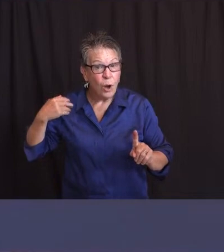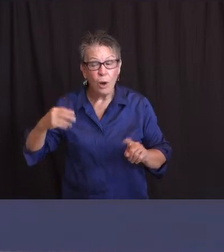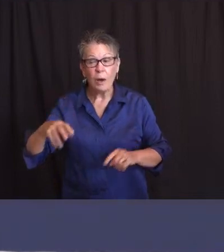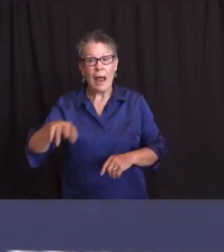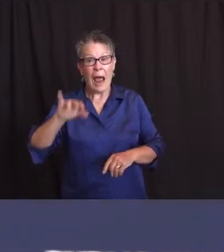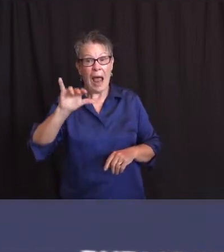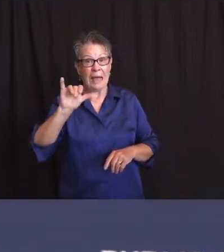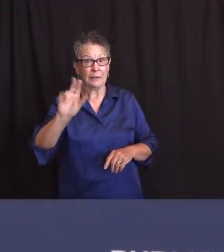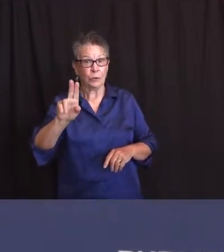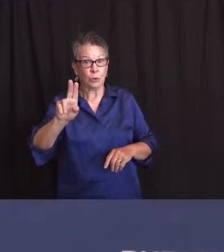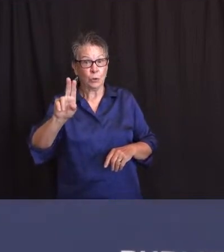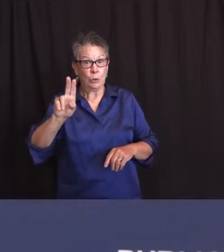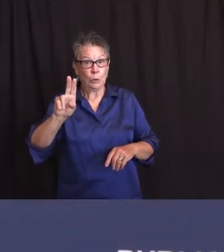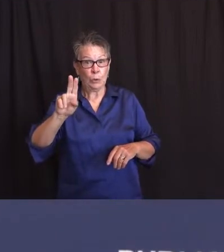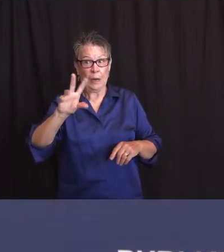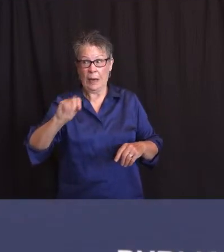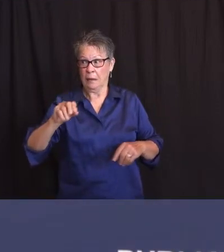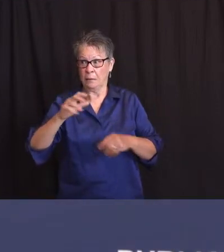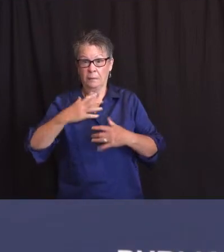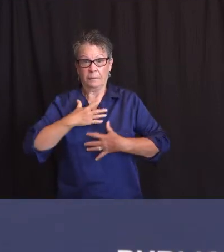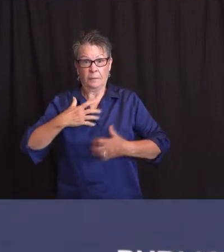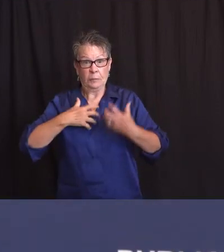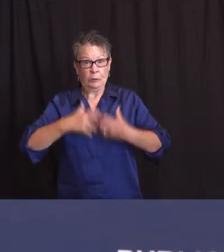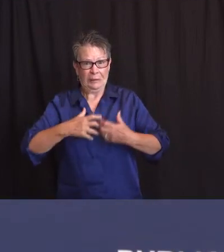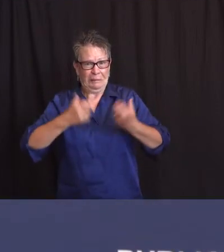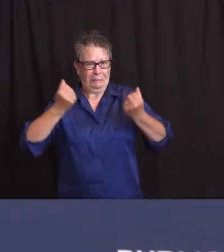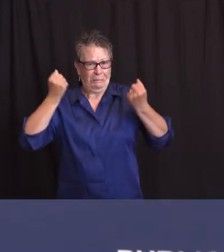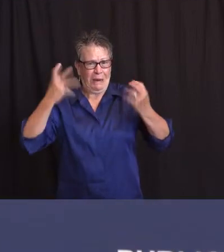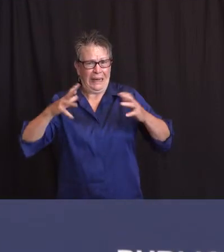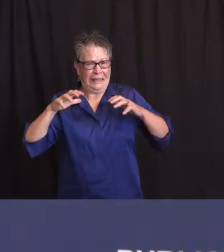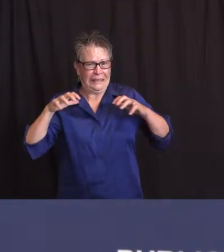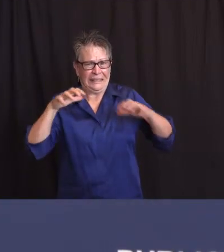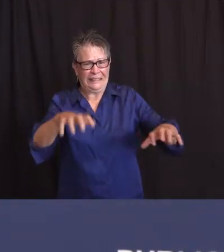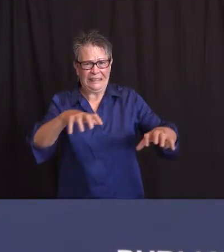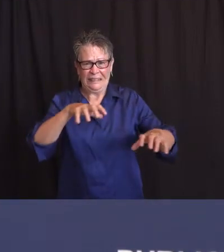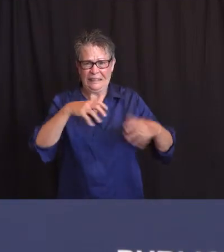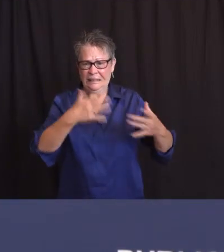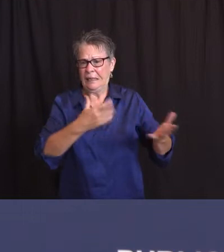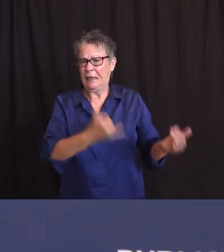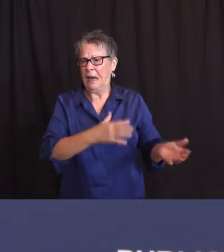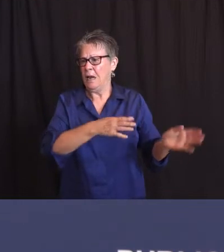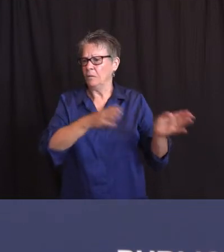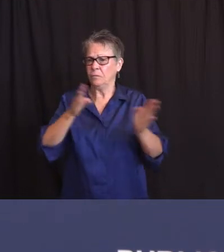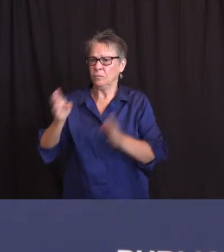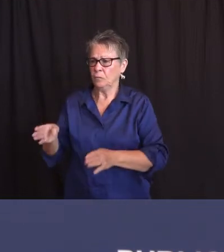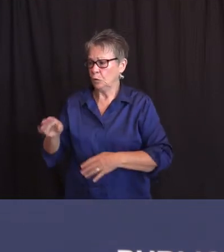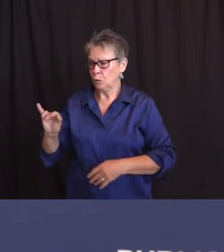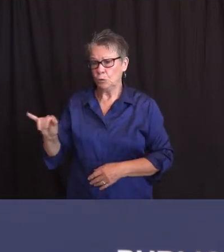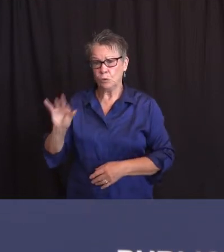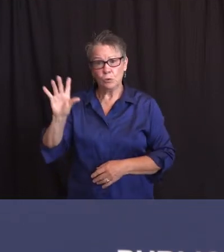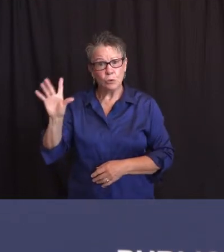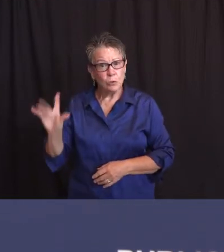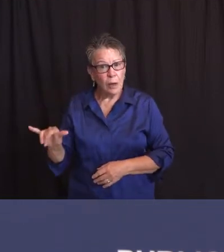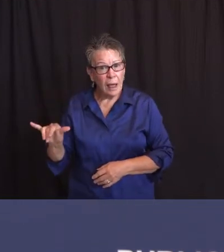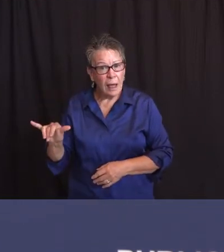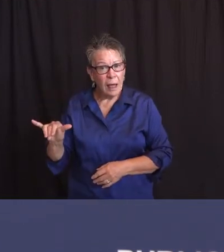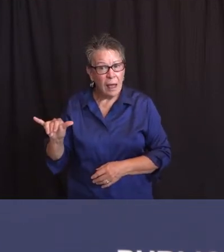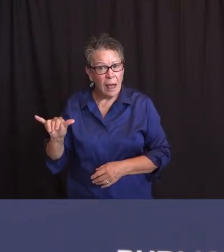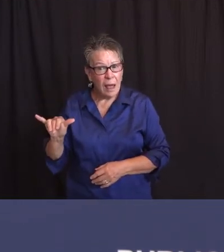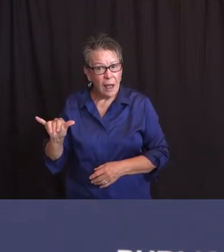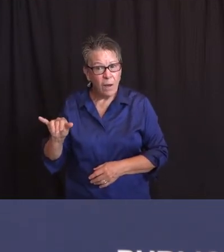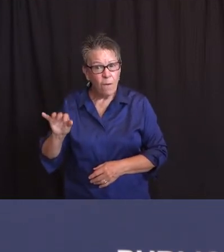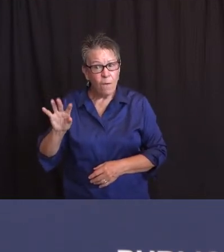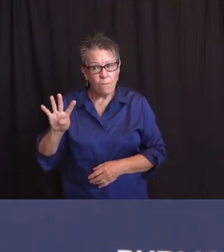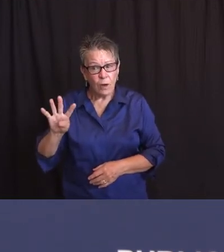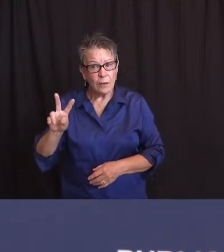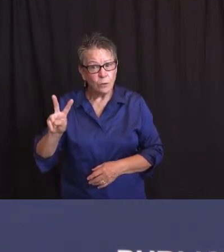of individuals on ventilators today is 42%, which is, I think, one of the lower percentages that we've had in quite some time.